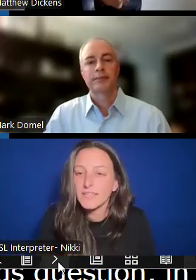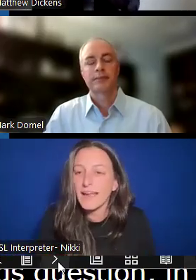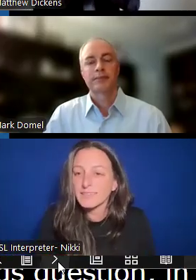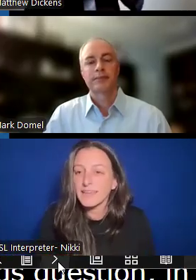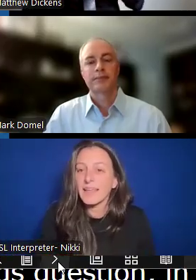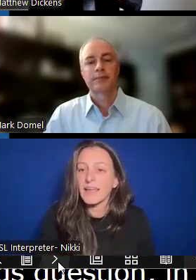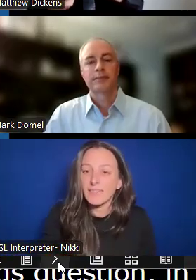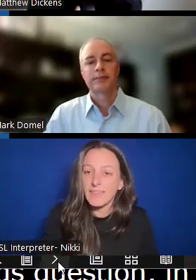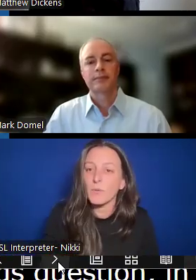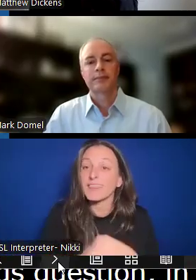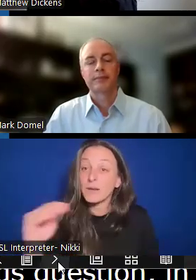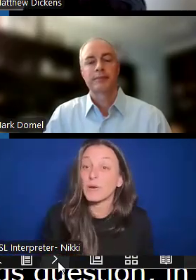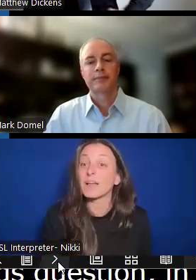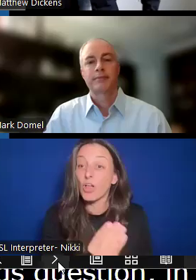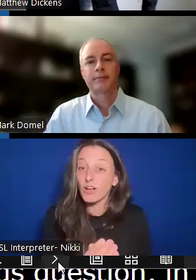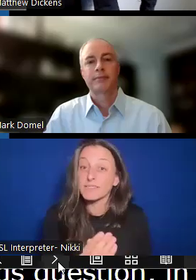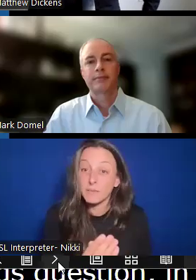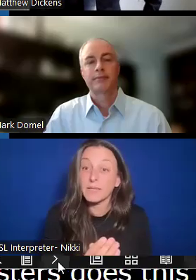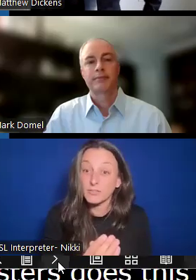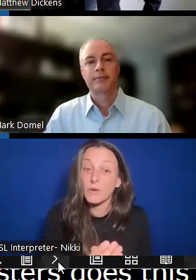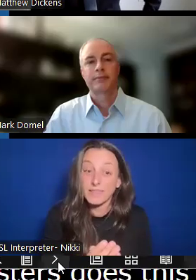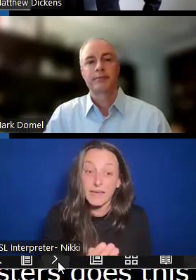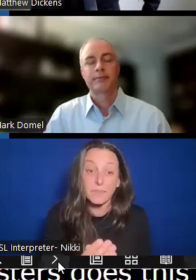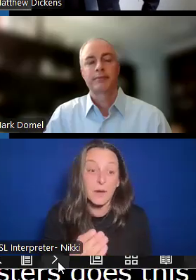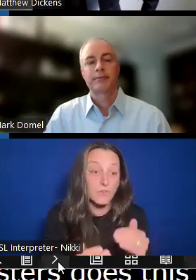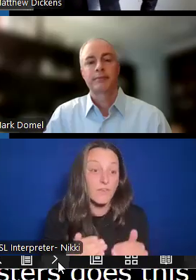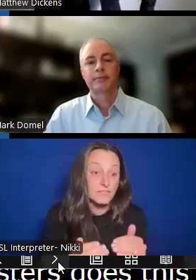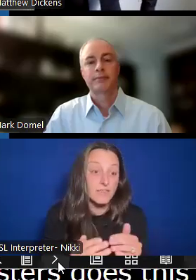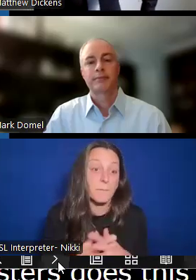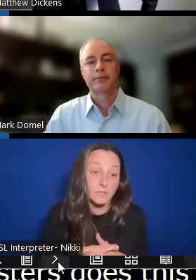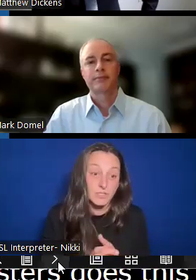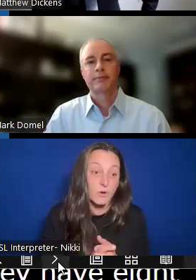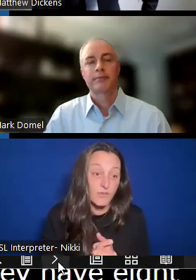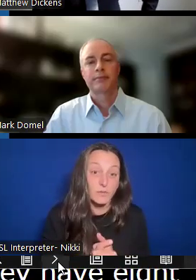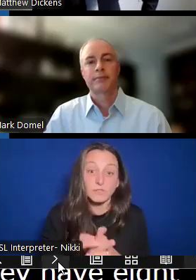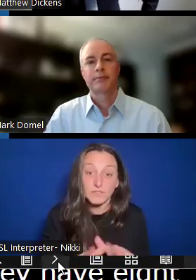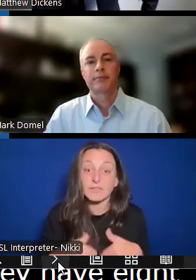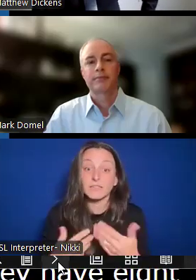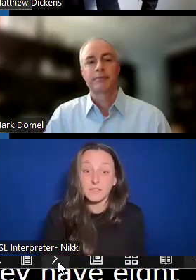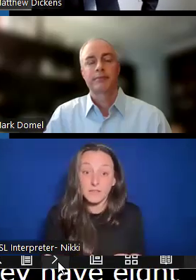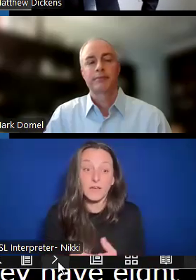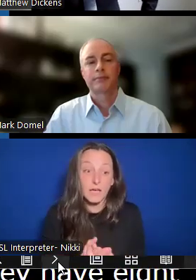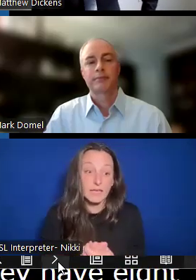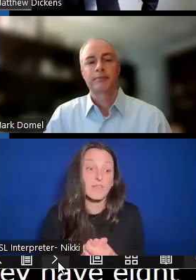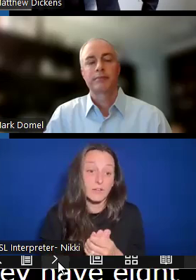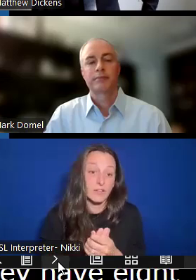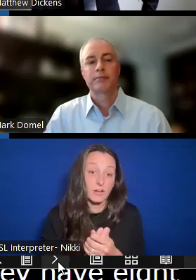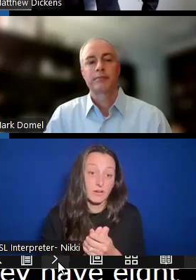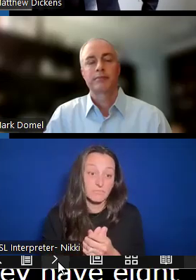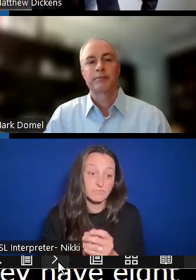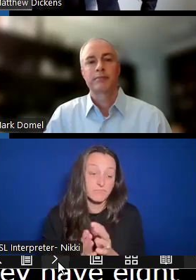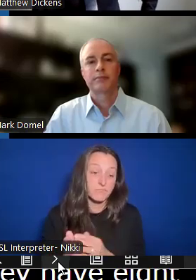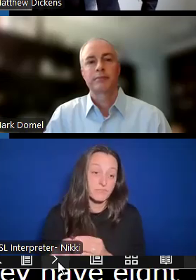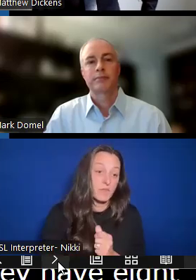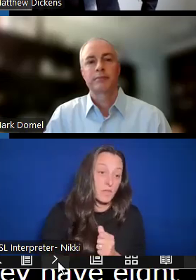students selected that would then bring along siblings with them that would affect the numbers that were available to then give out in the